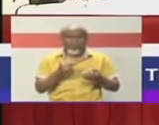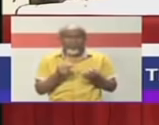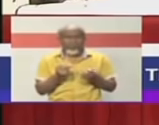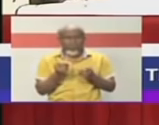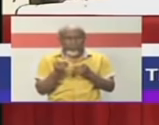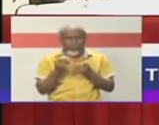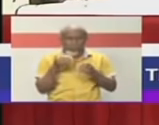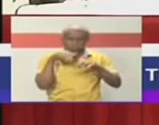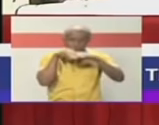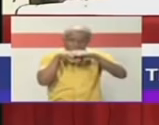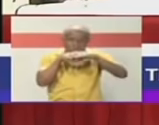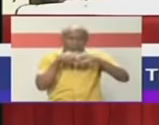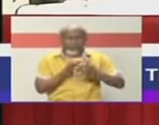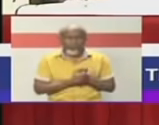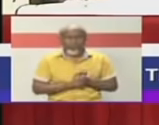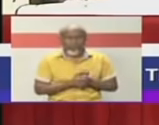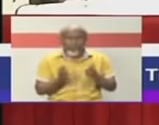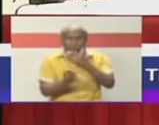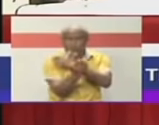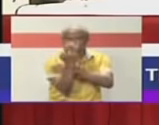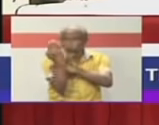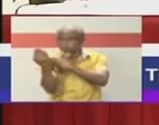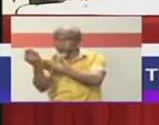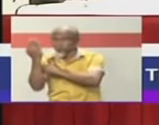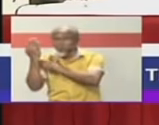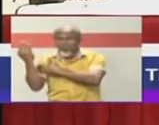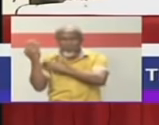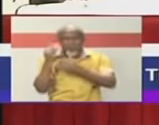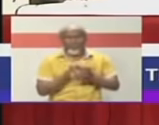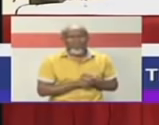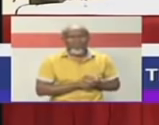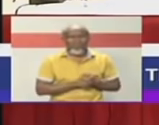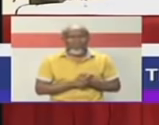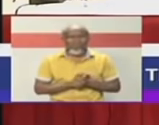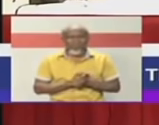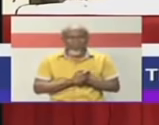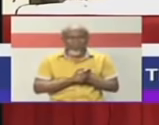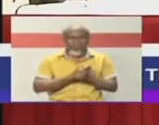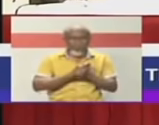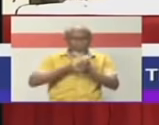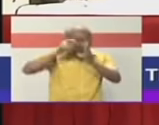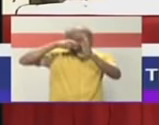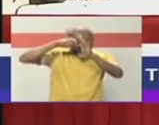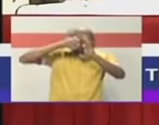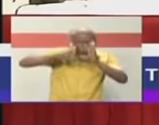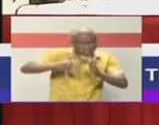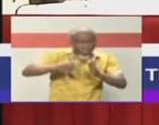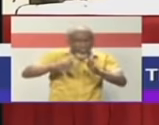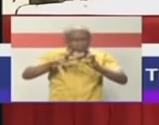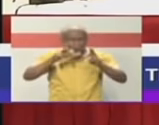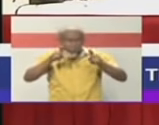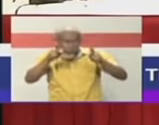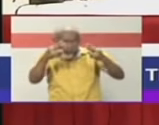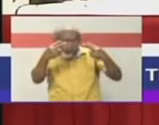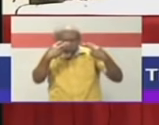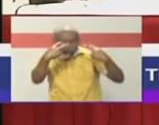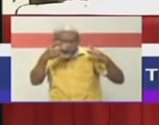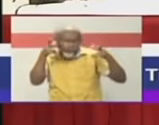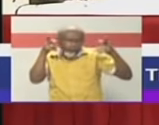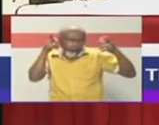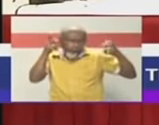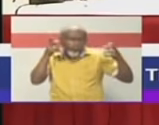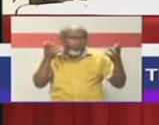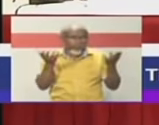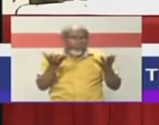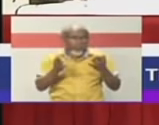Dr. Deyalsingh, Dr. Fraser, members of the media, members of the viewing and listening public. Good morning,